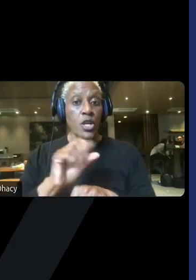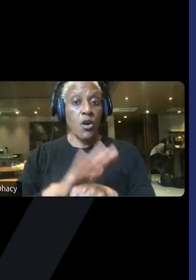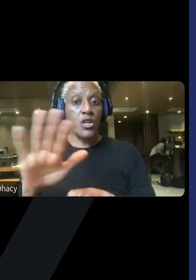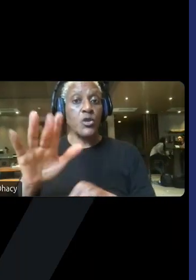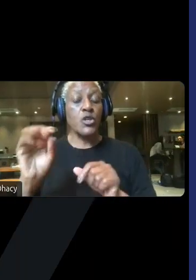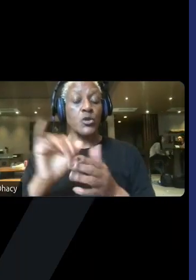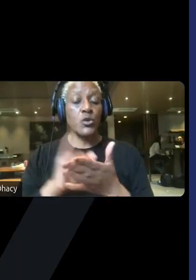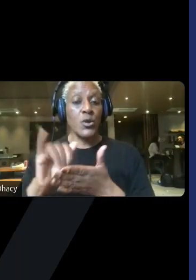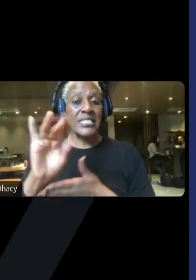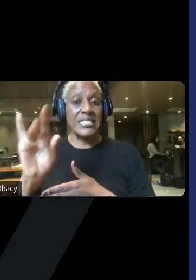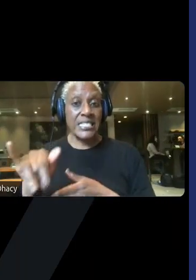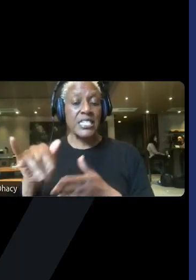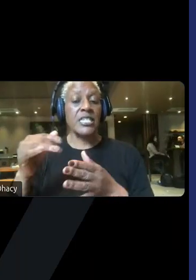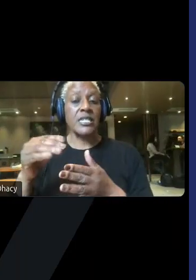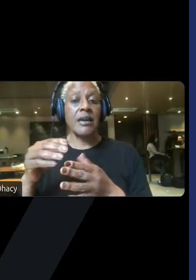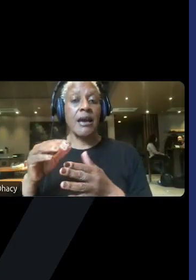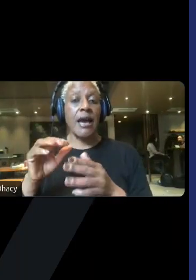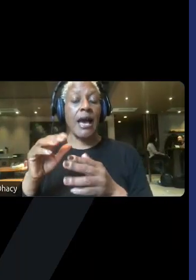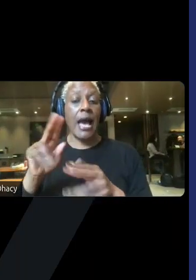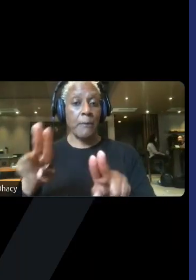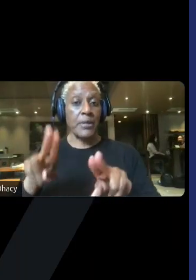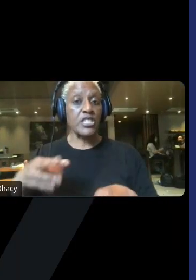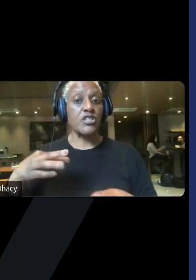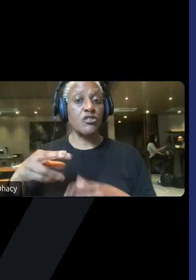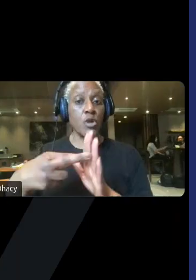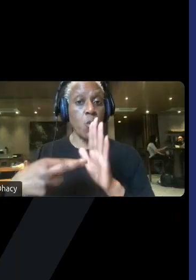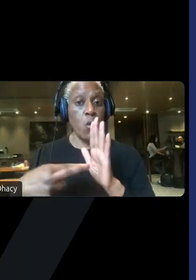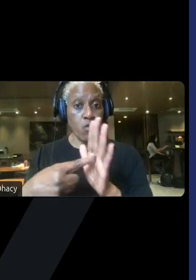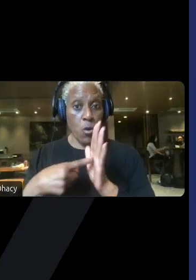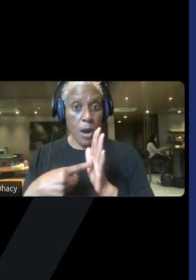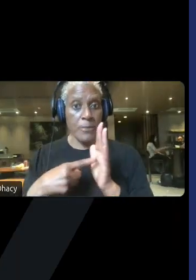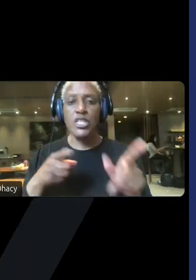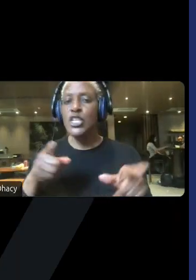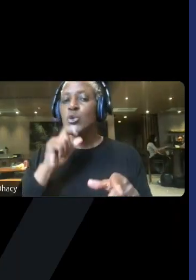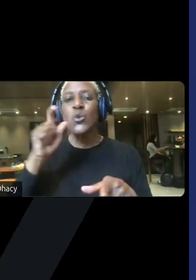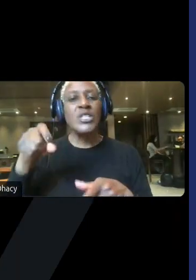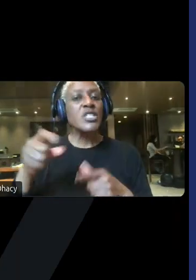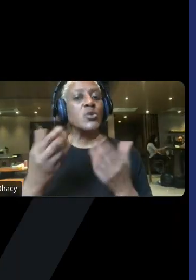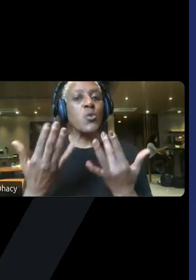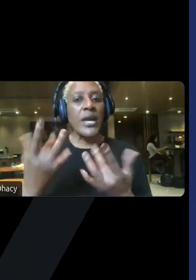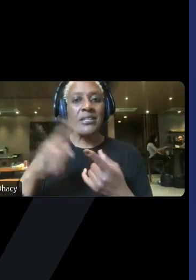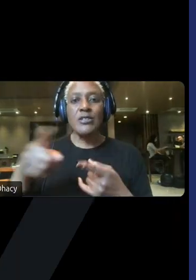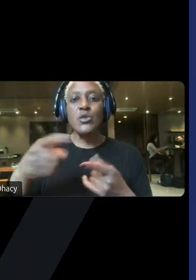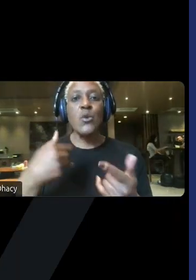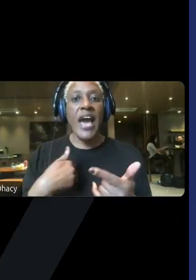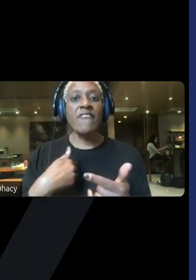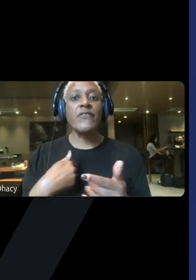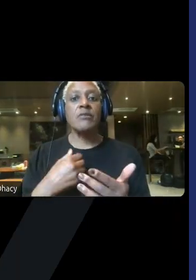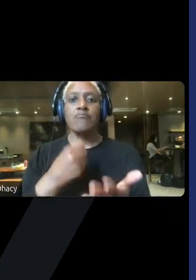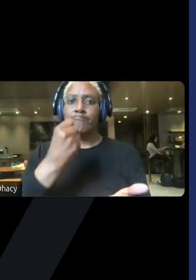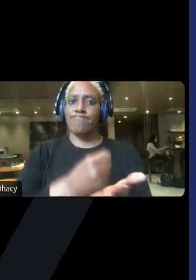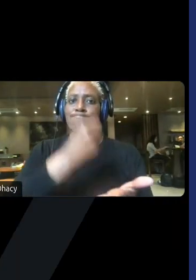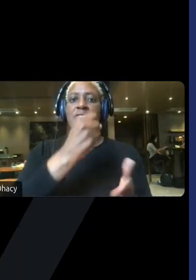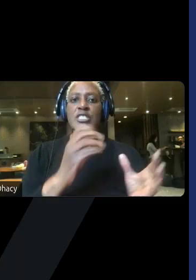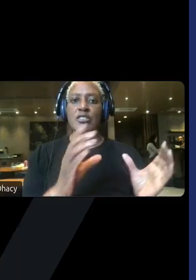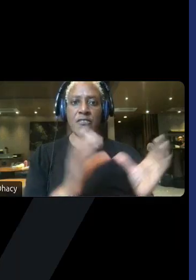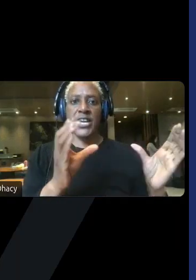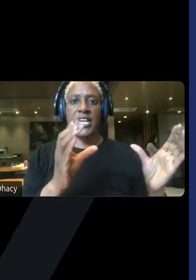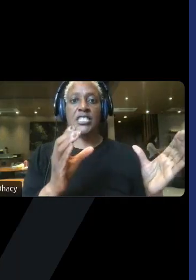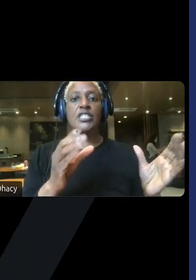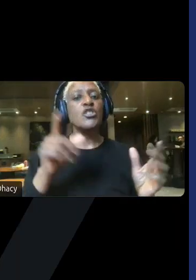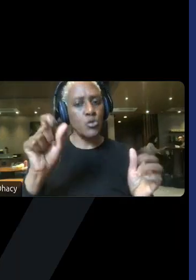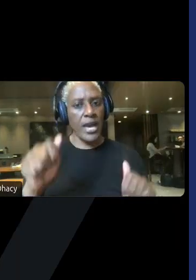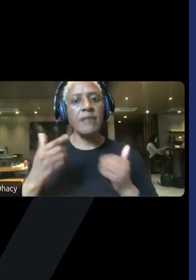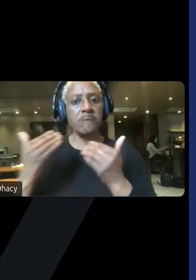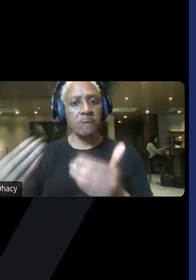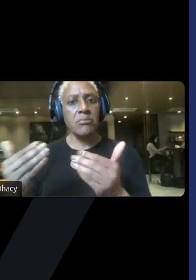for your certification. You don't need to wait until your certification is finalized in order to apply. There are a